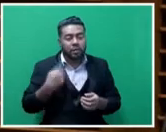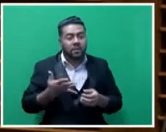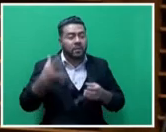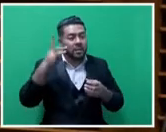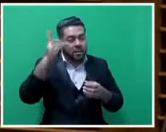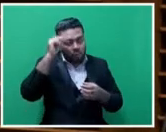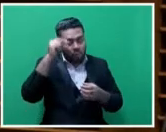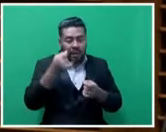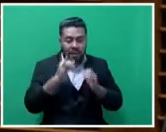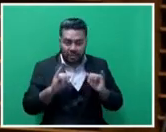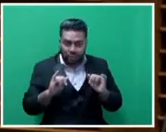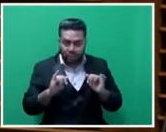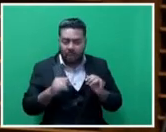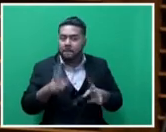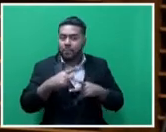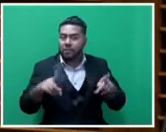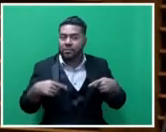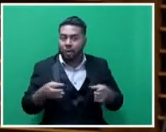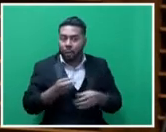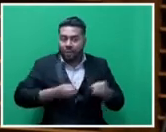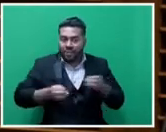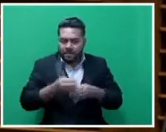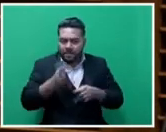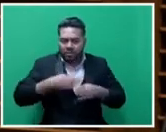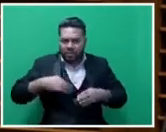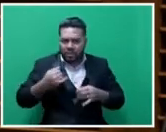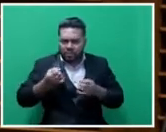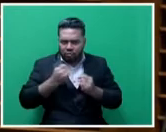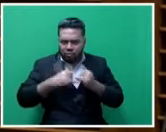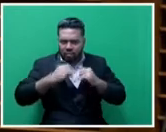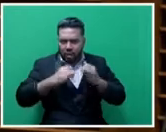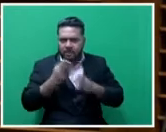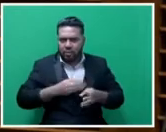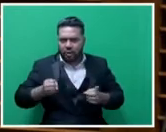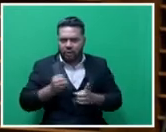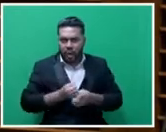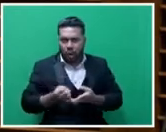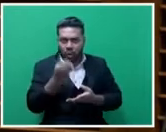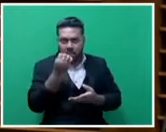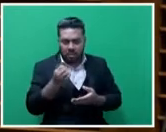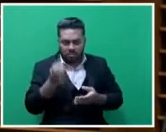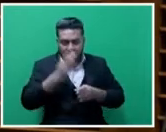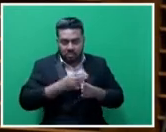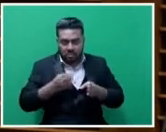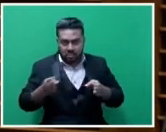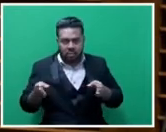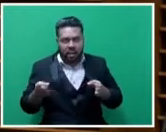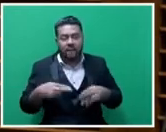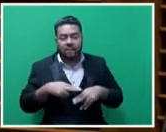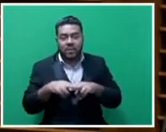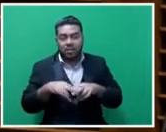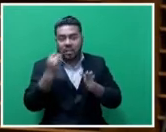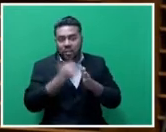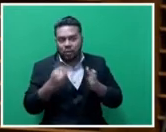Affairs, provincial offices, Ministry of Infrastructure, Ministry of Economy and Construction Industry Council, and Fiji Institute